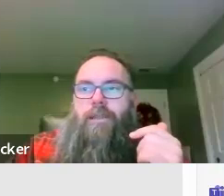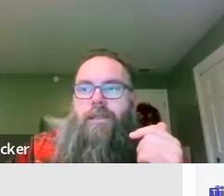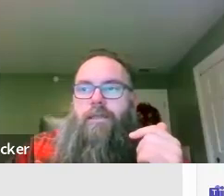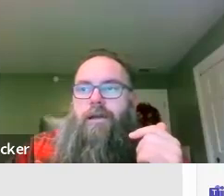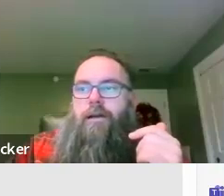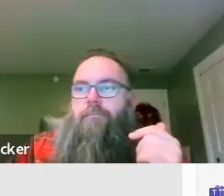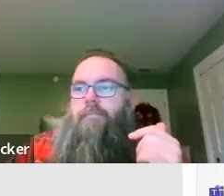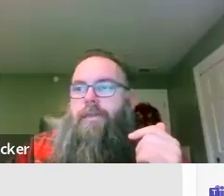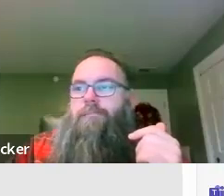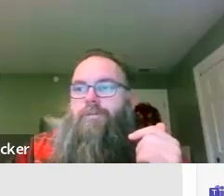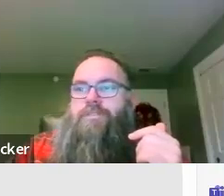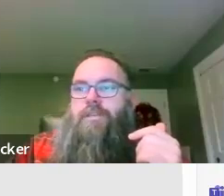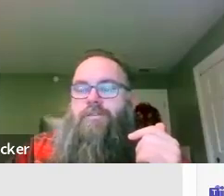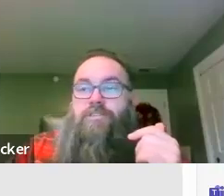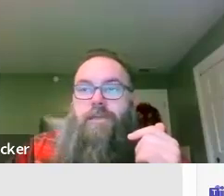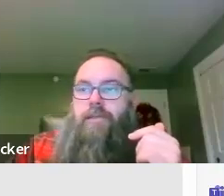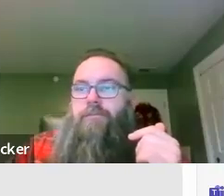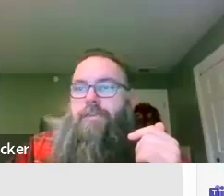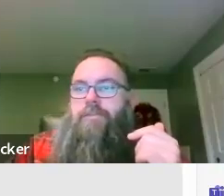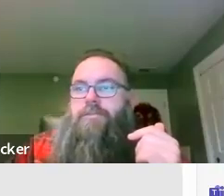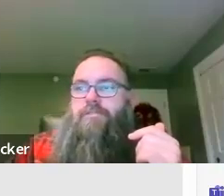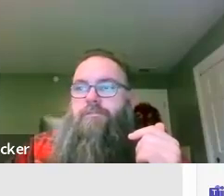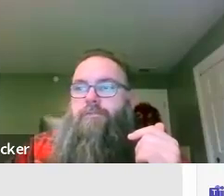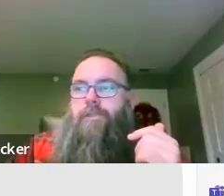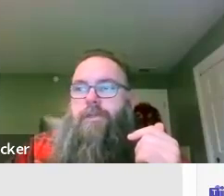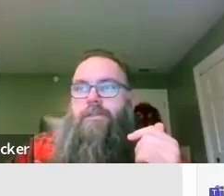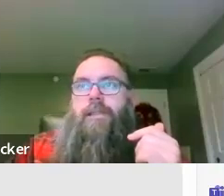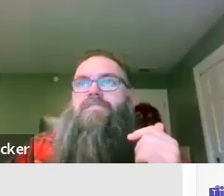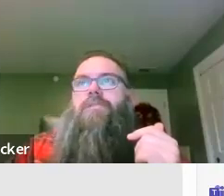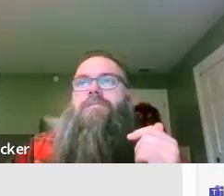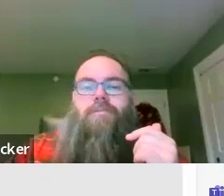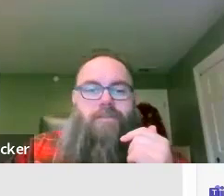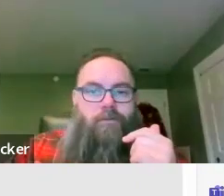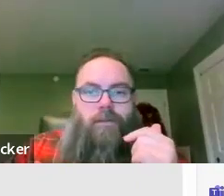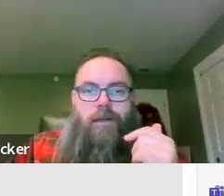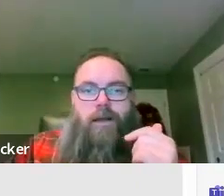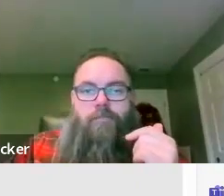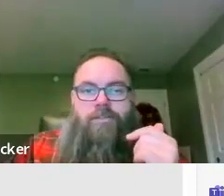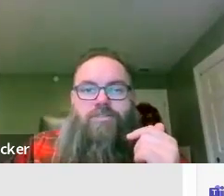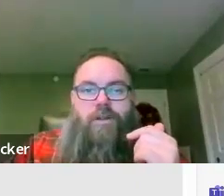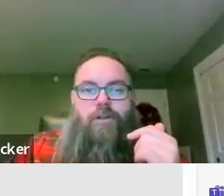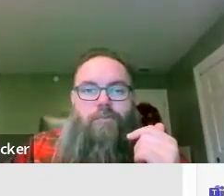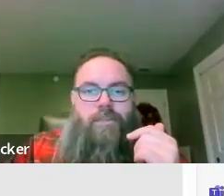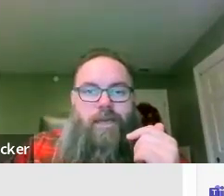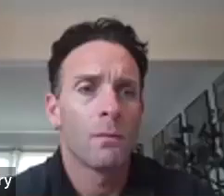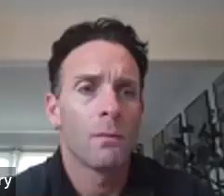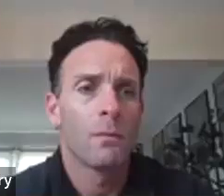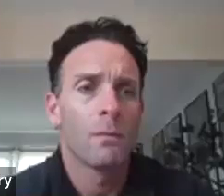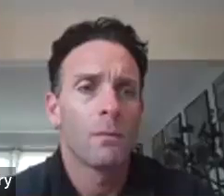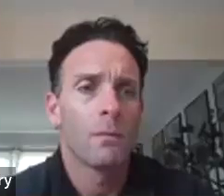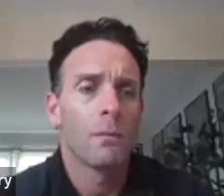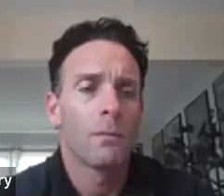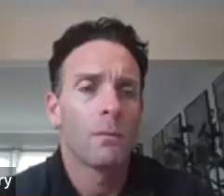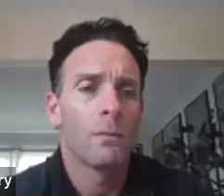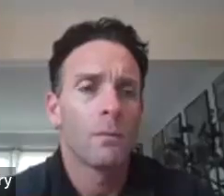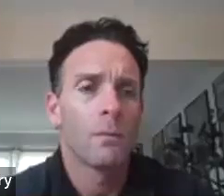a final meeting in person, or excuse me, via Zoom for the last one. So just want to promote that, and then